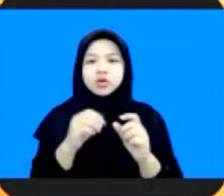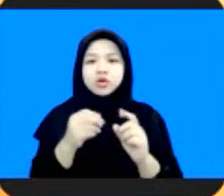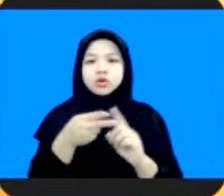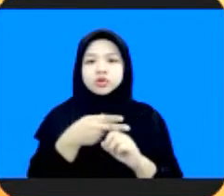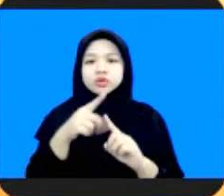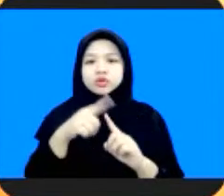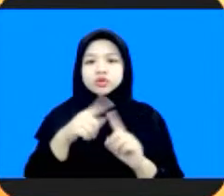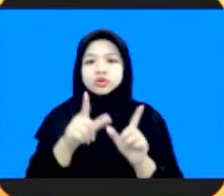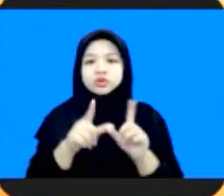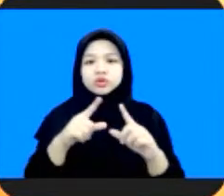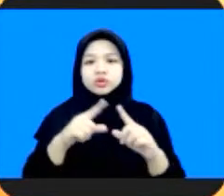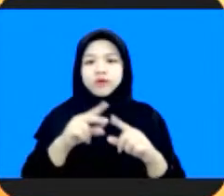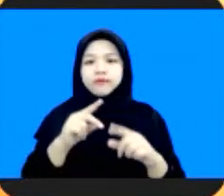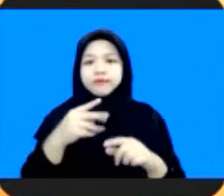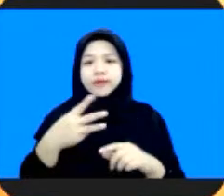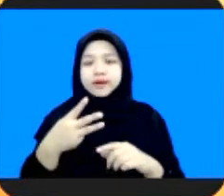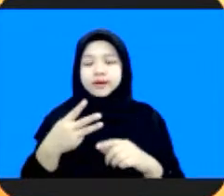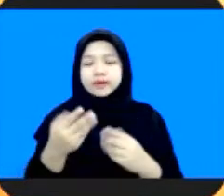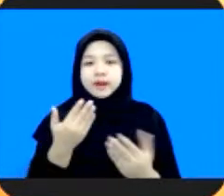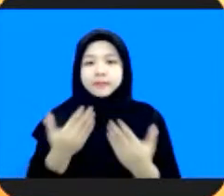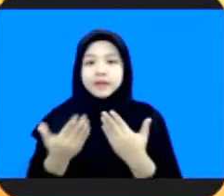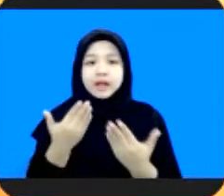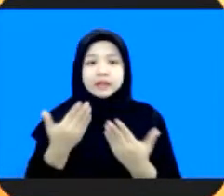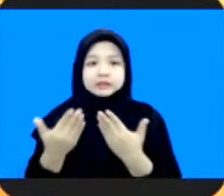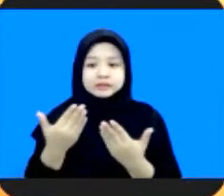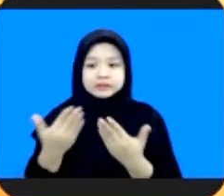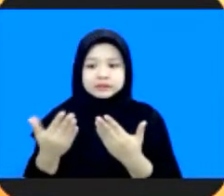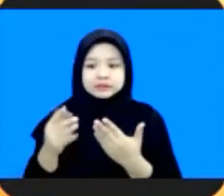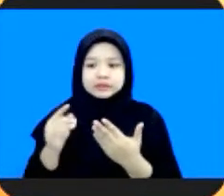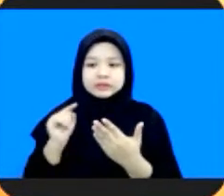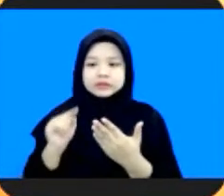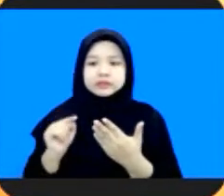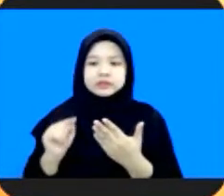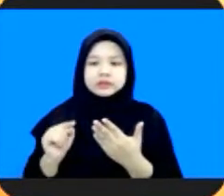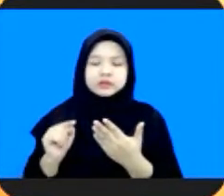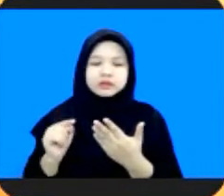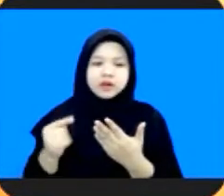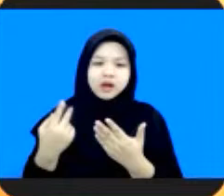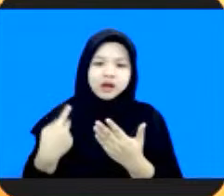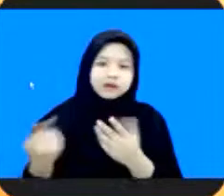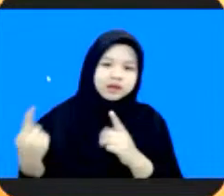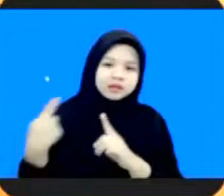automated adding comments that are